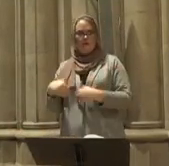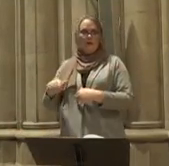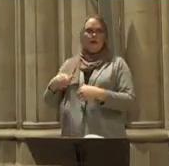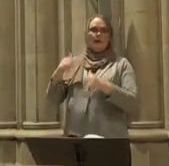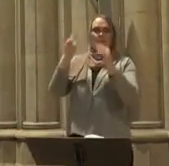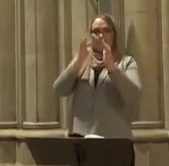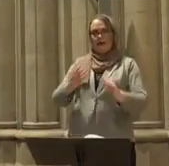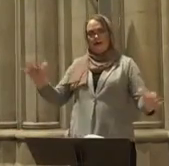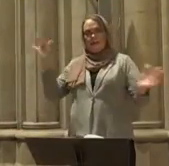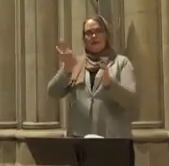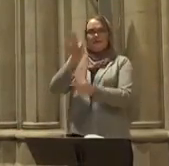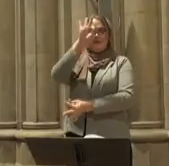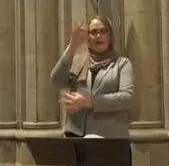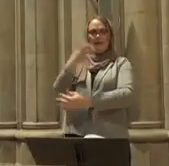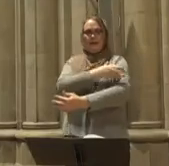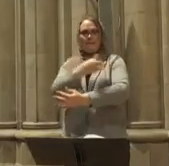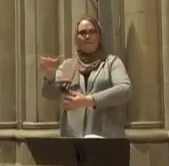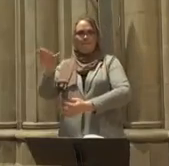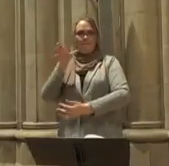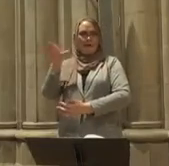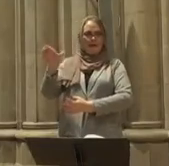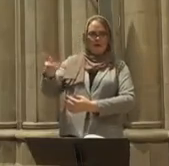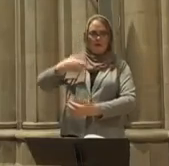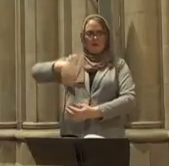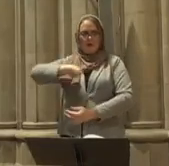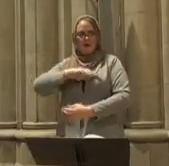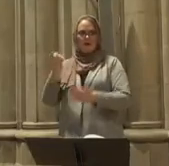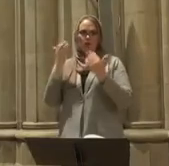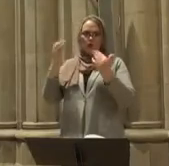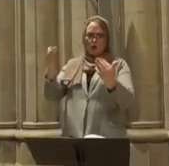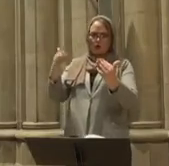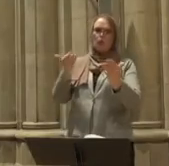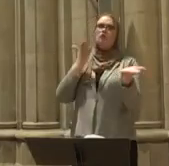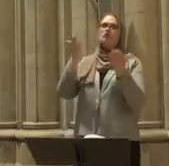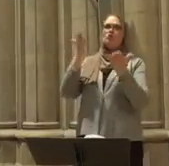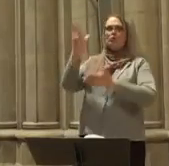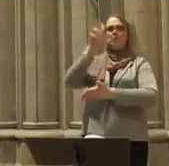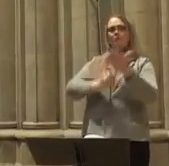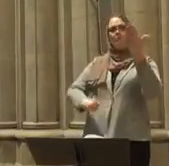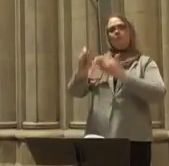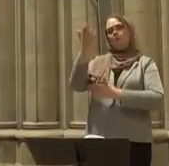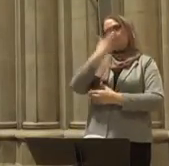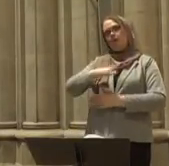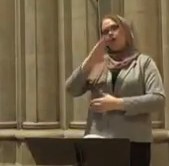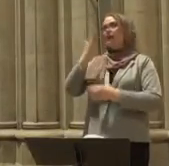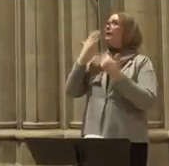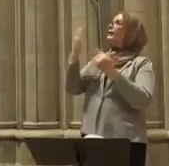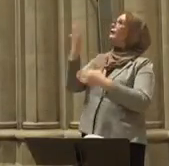Go in peace to serve the Triune God. Thanks be to God.